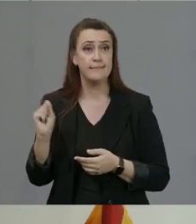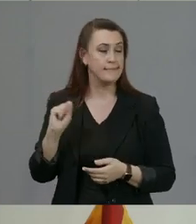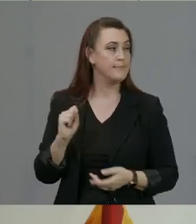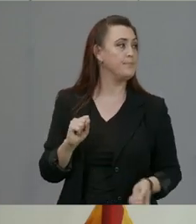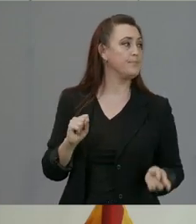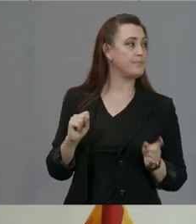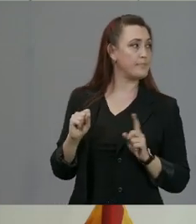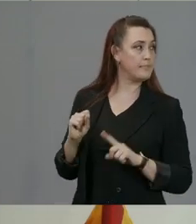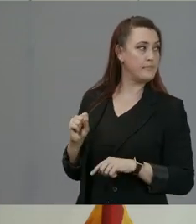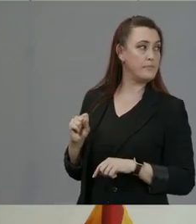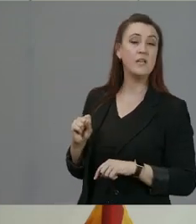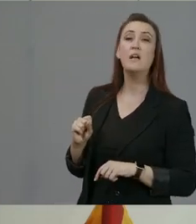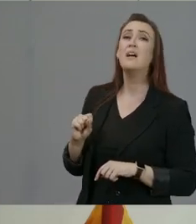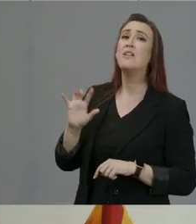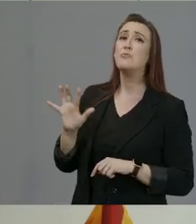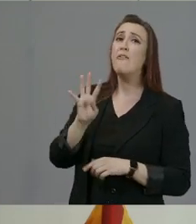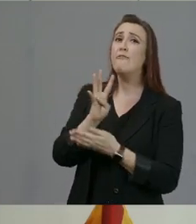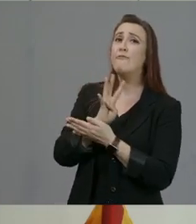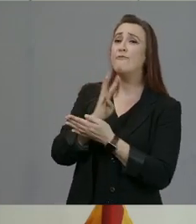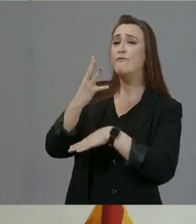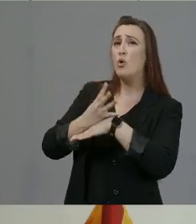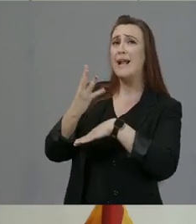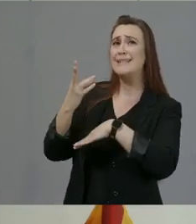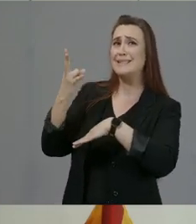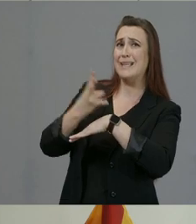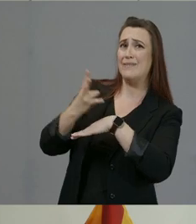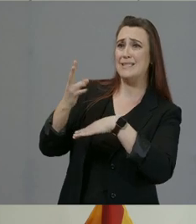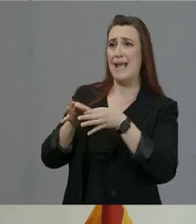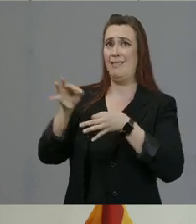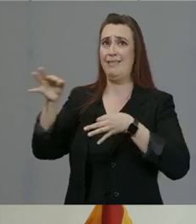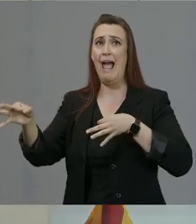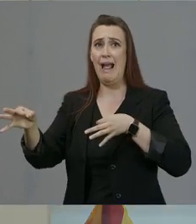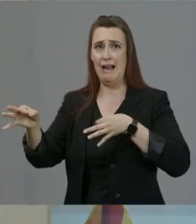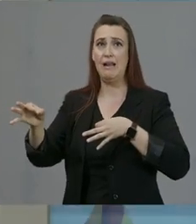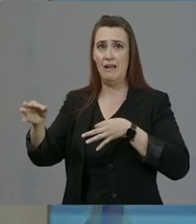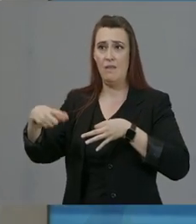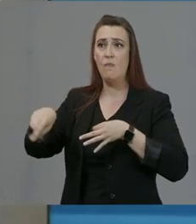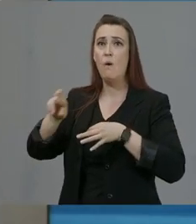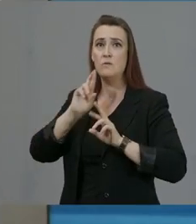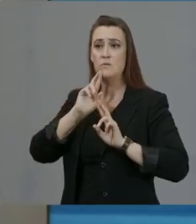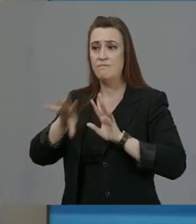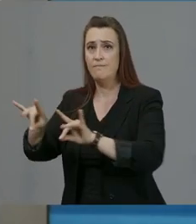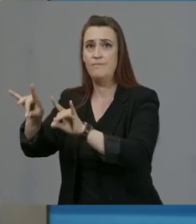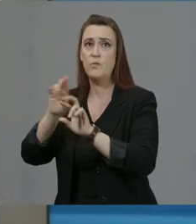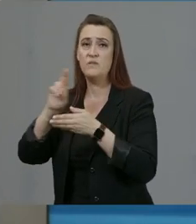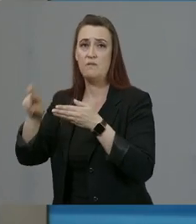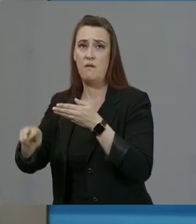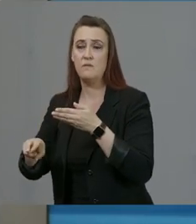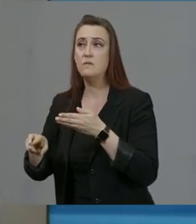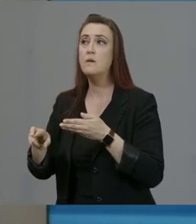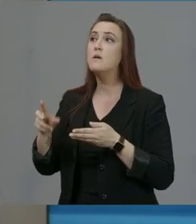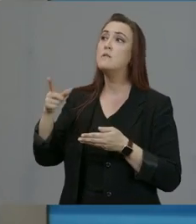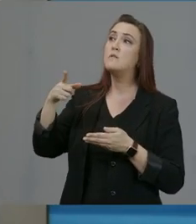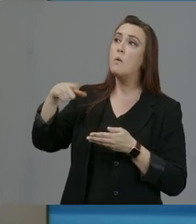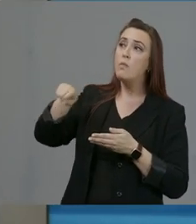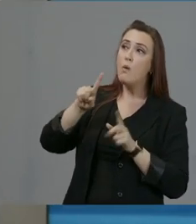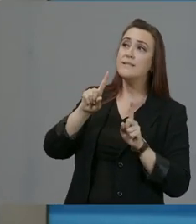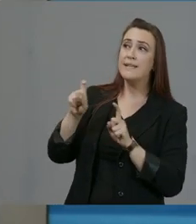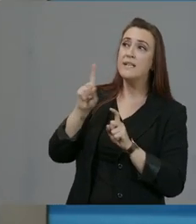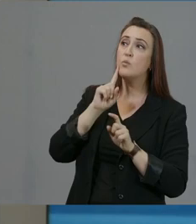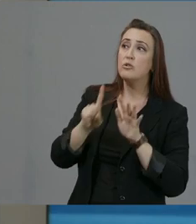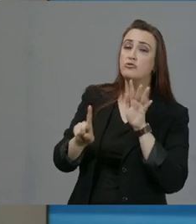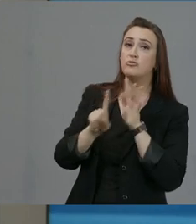about a 4 to 7 day lag on reports, and so those reports for additional tests will continue to come in, but they will be dated on the day